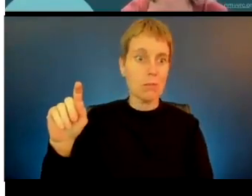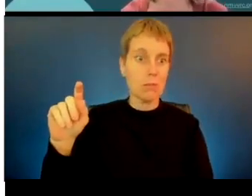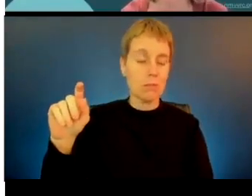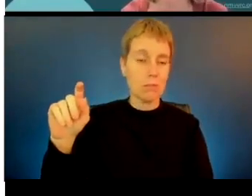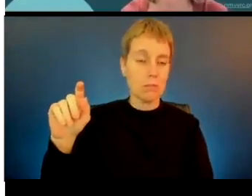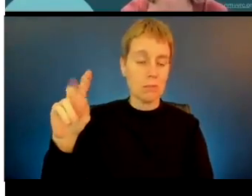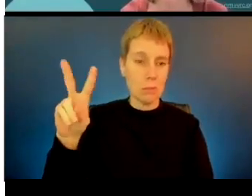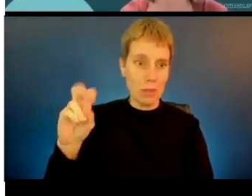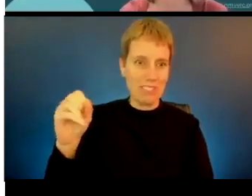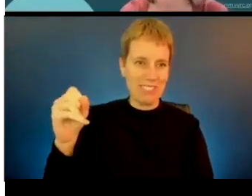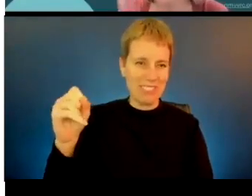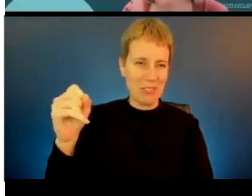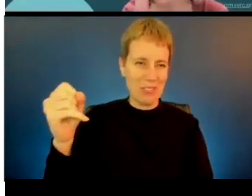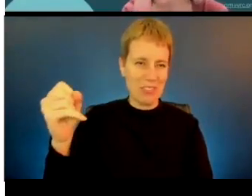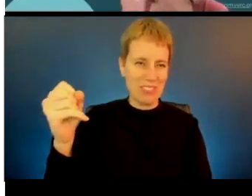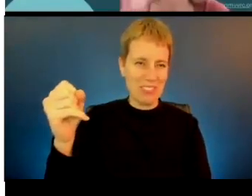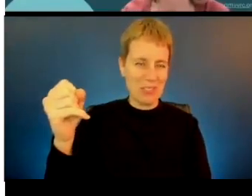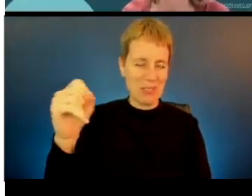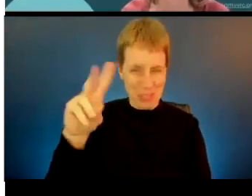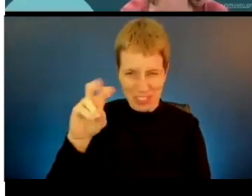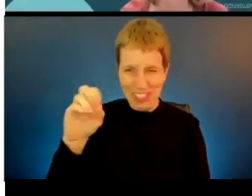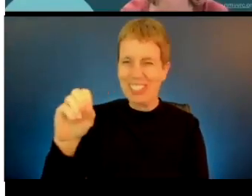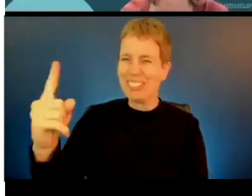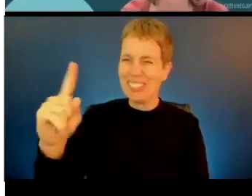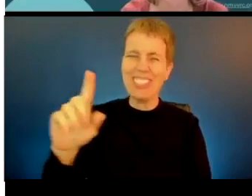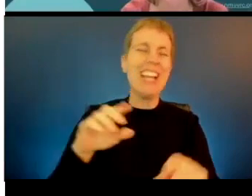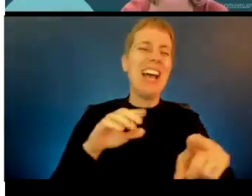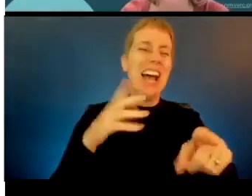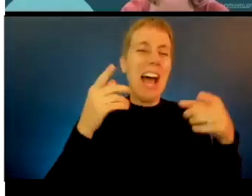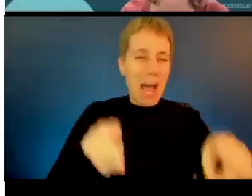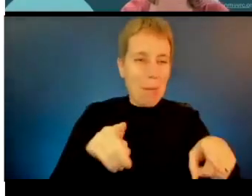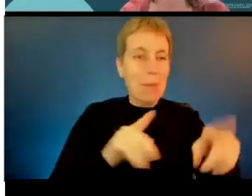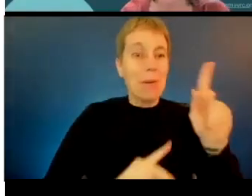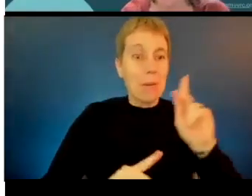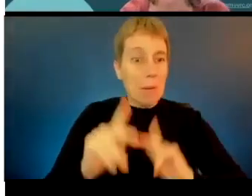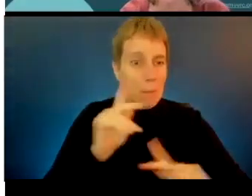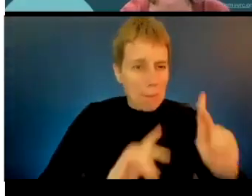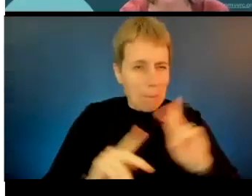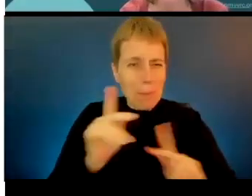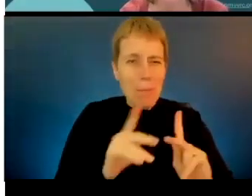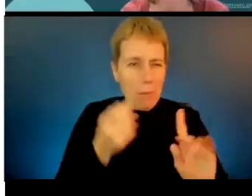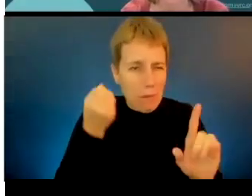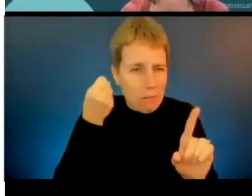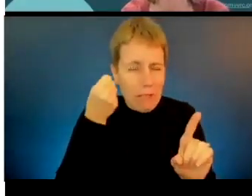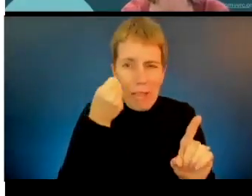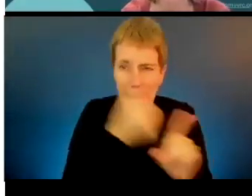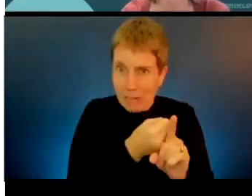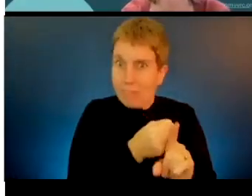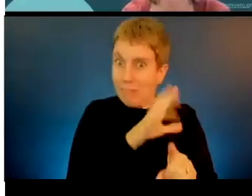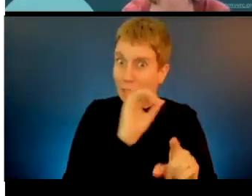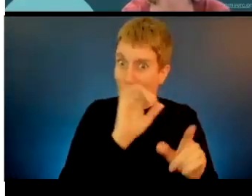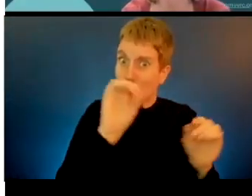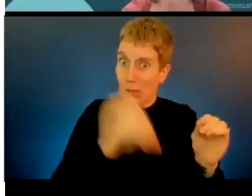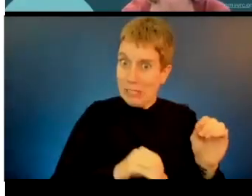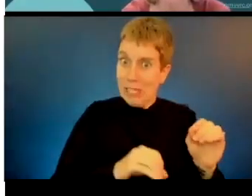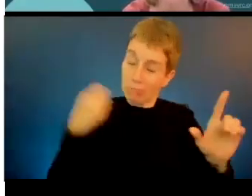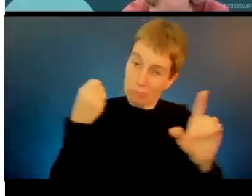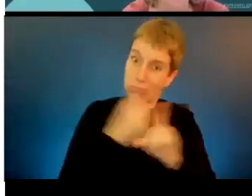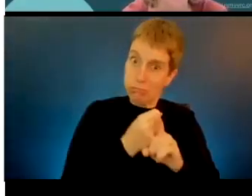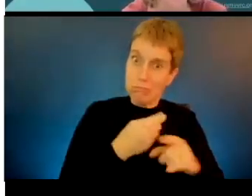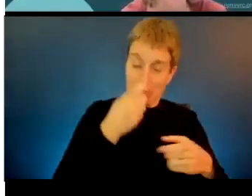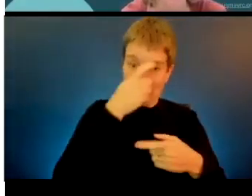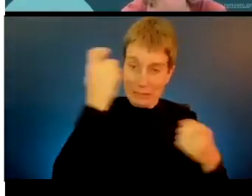to about a third had mild symptoms, but rapidly improved. And then there were a small number that had more severe symptoms that